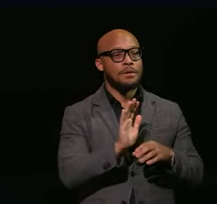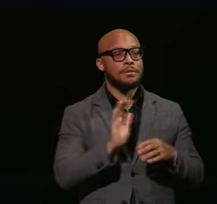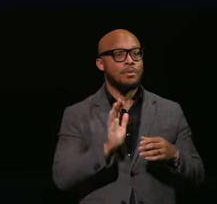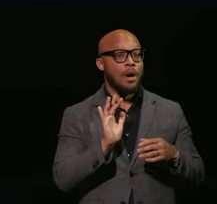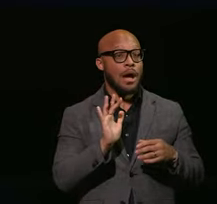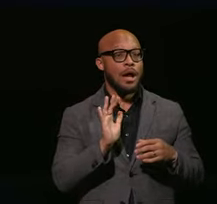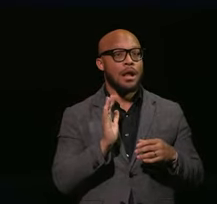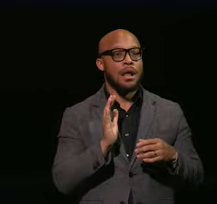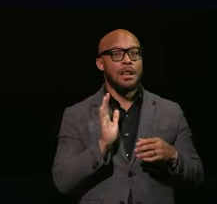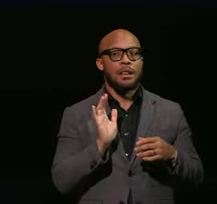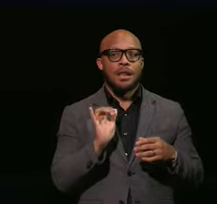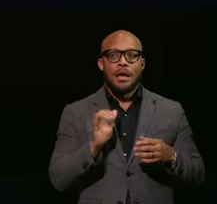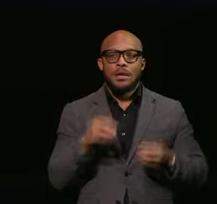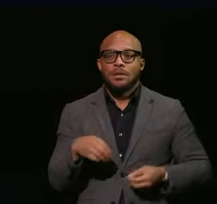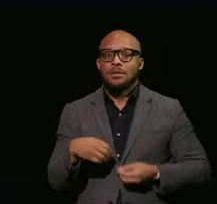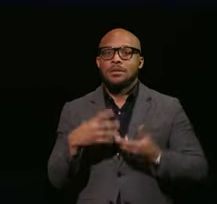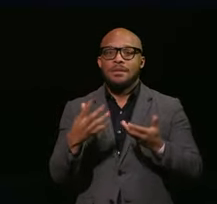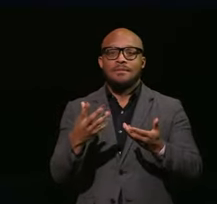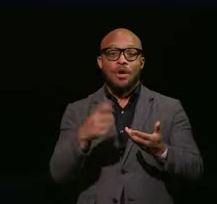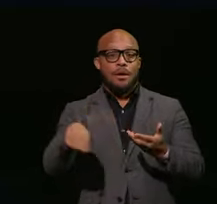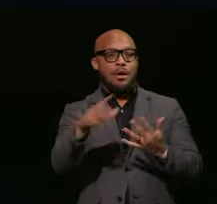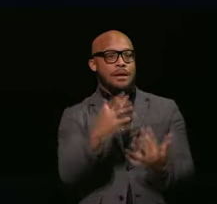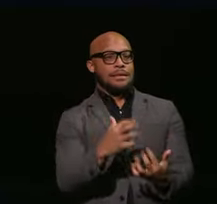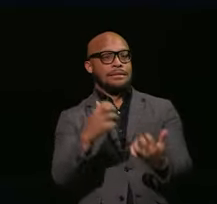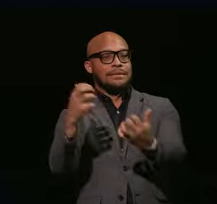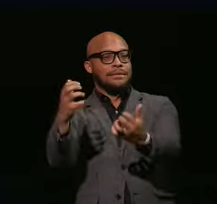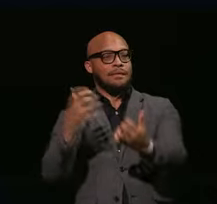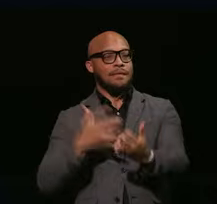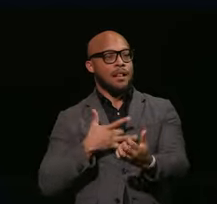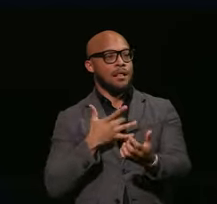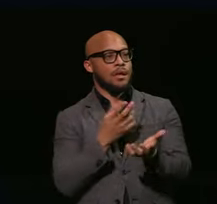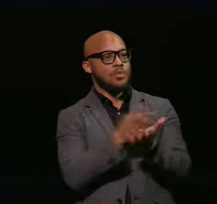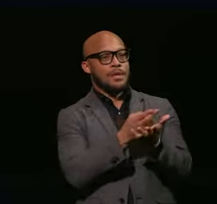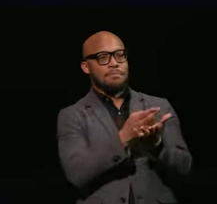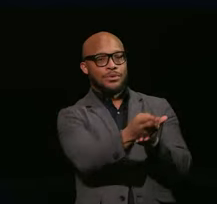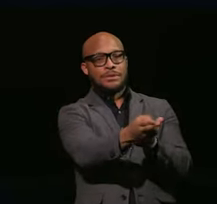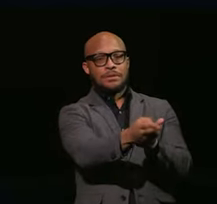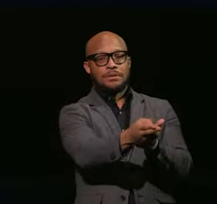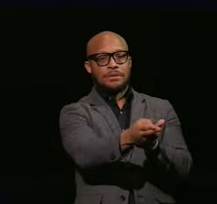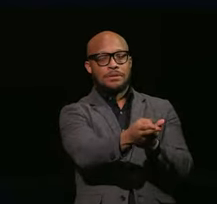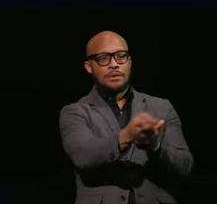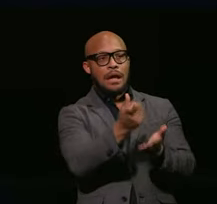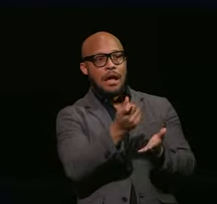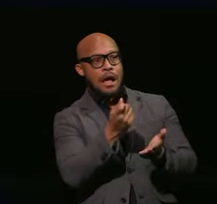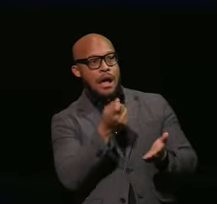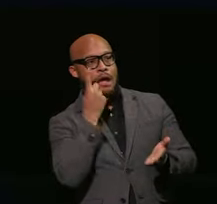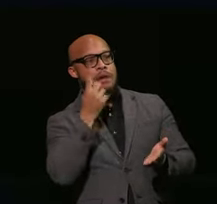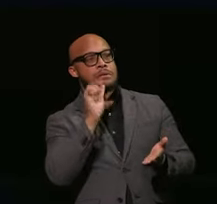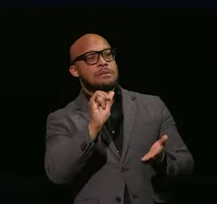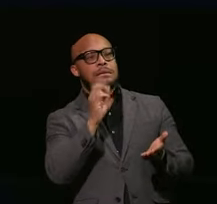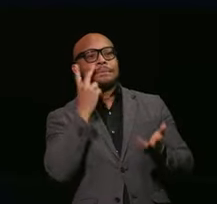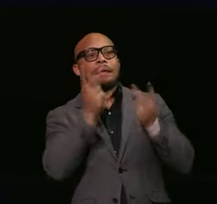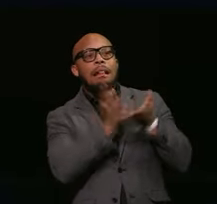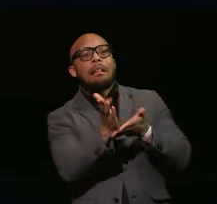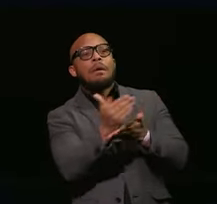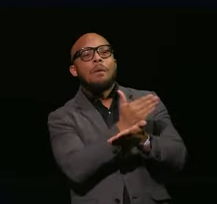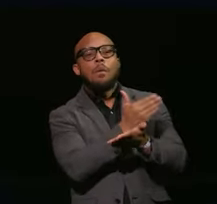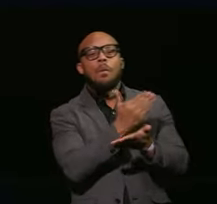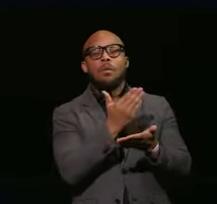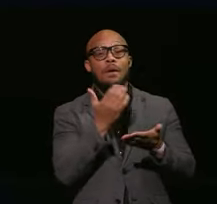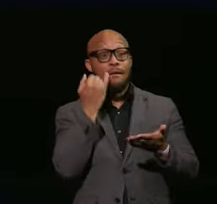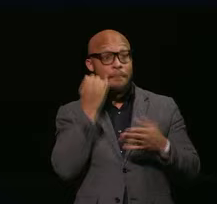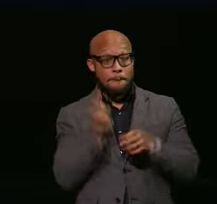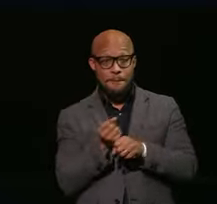the audience in terms of actually saying, this is what it means to make a documentary. This is what happens when you go